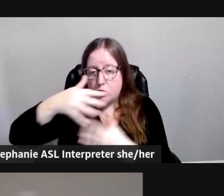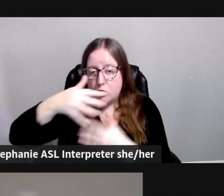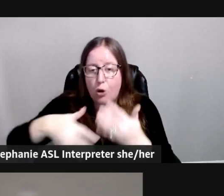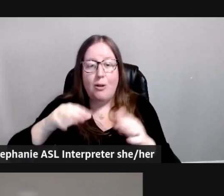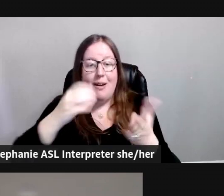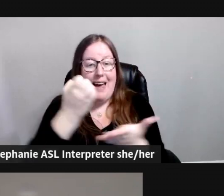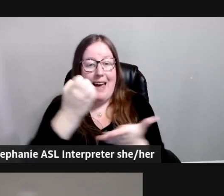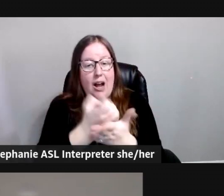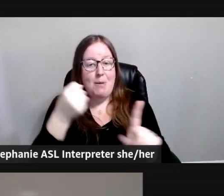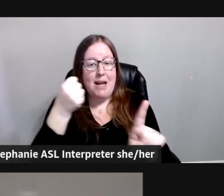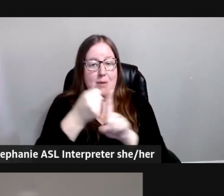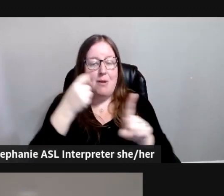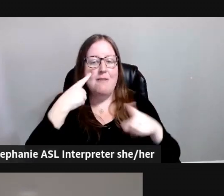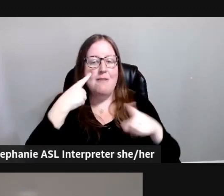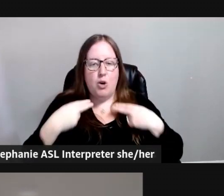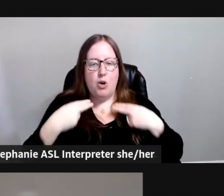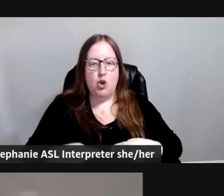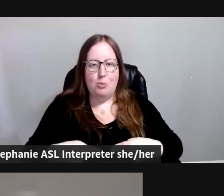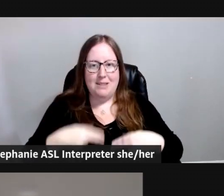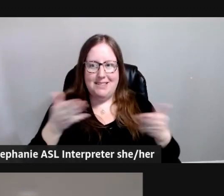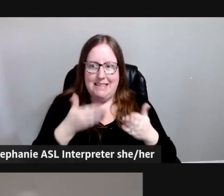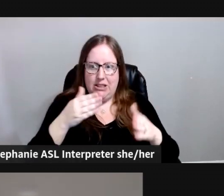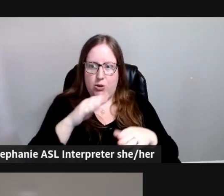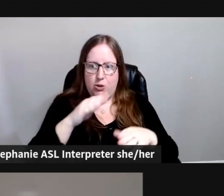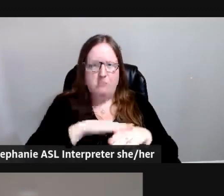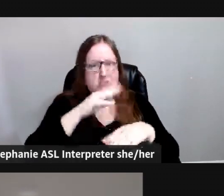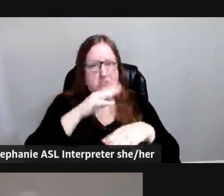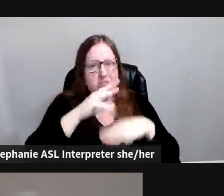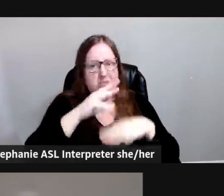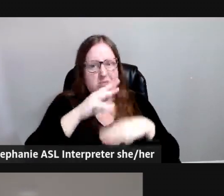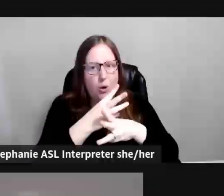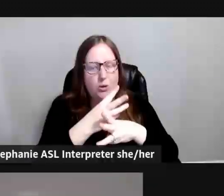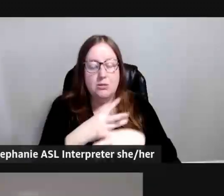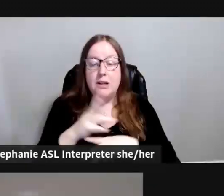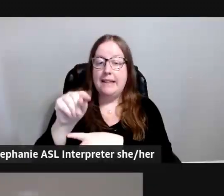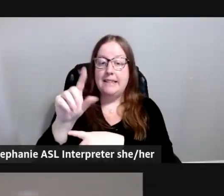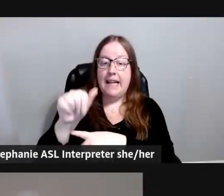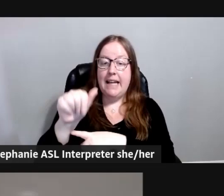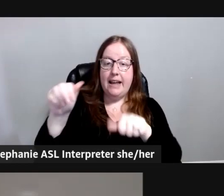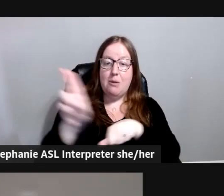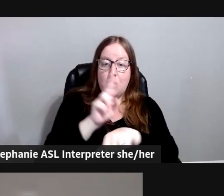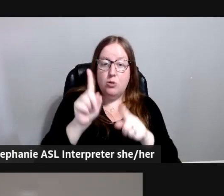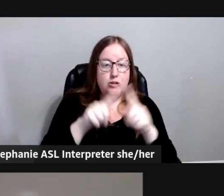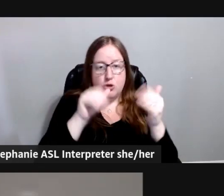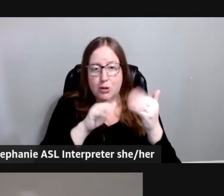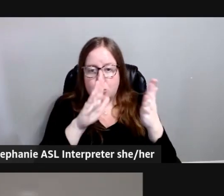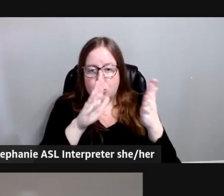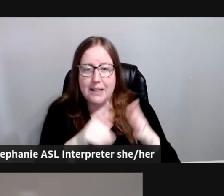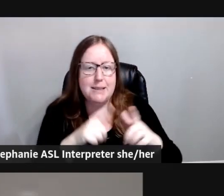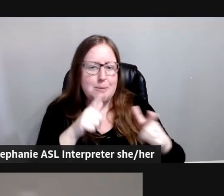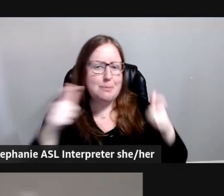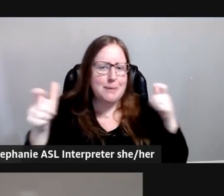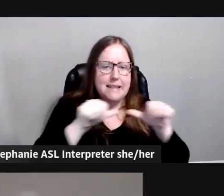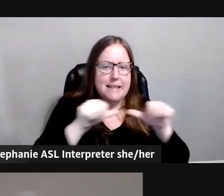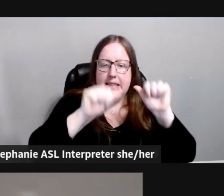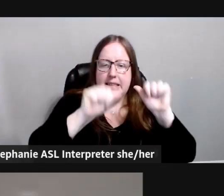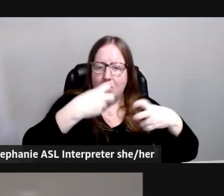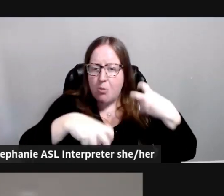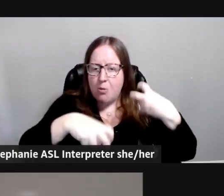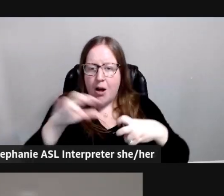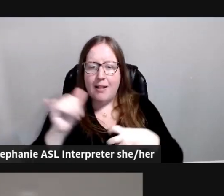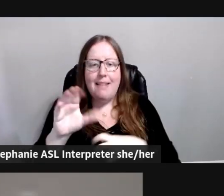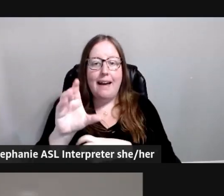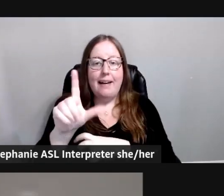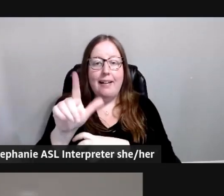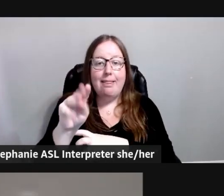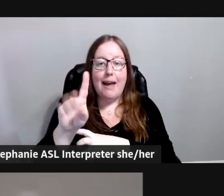the human activities on the planet. So this data can be used to address large sustainability problems like climate